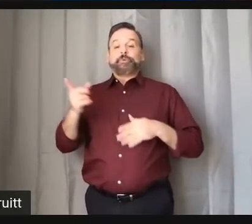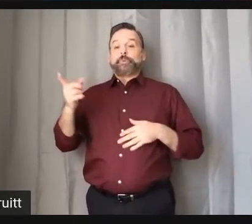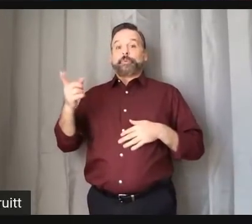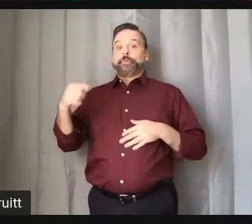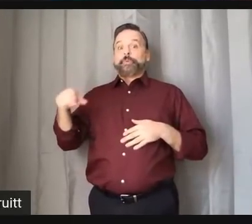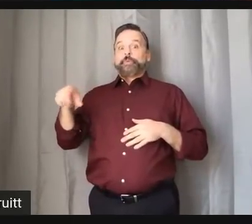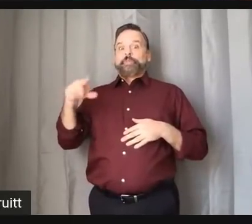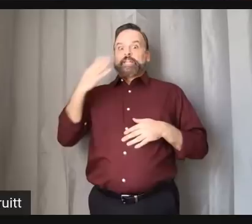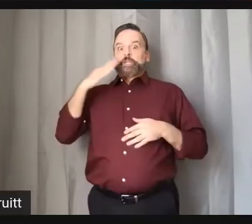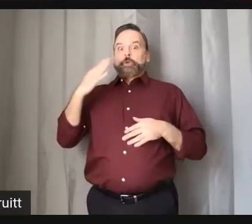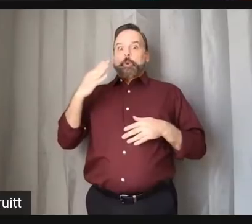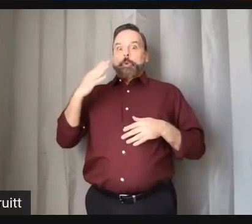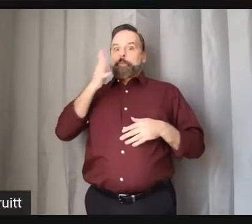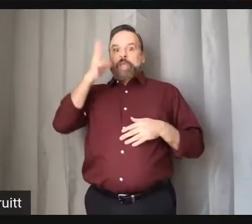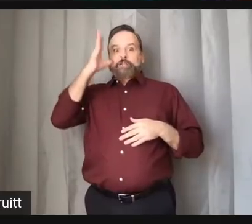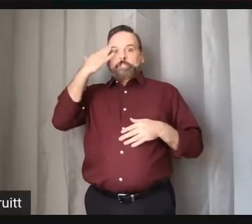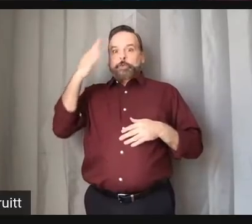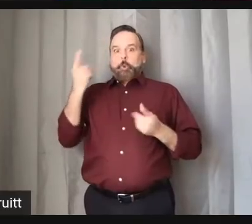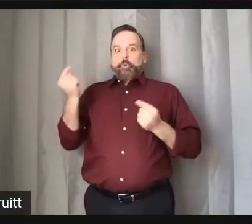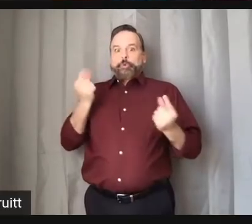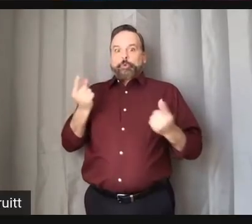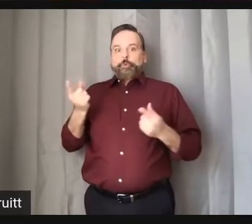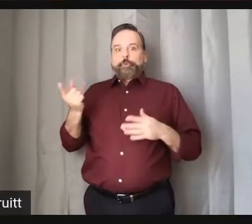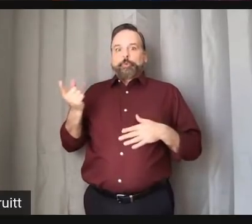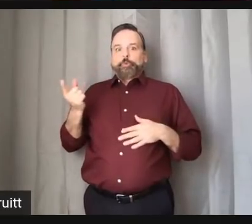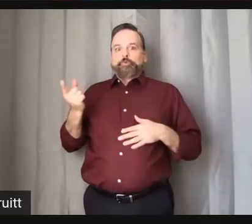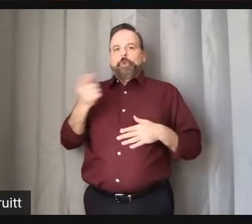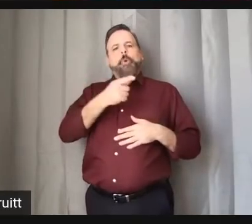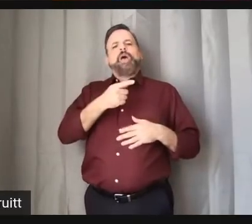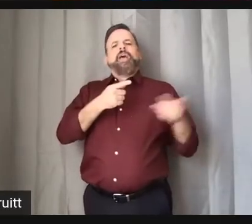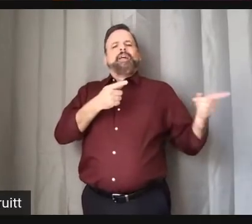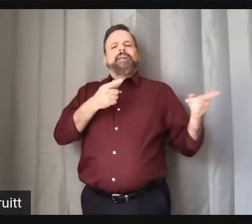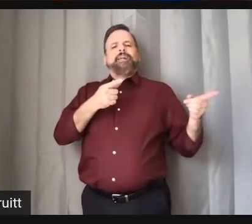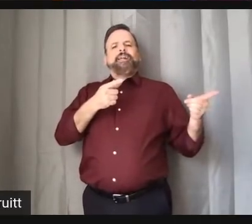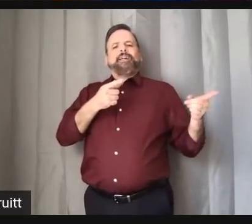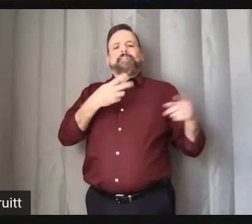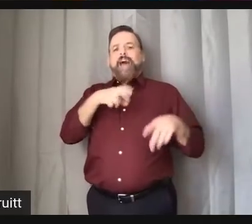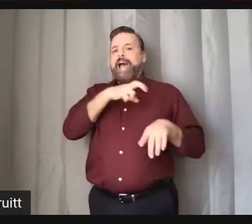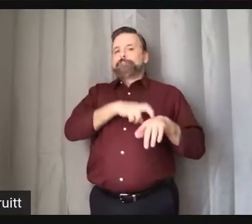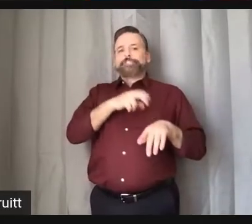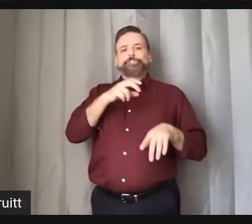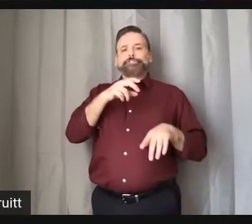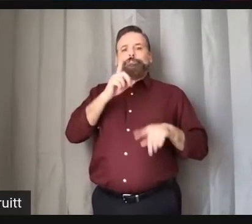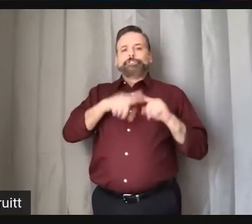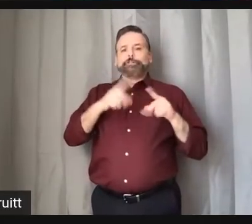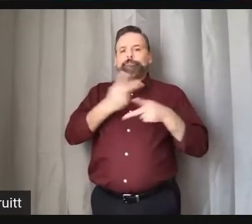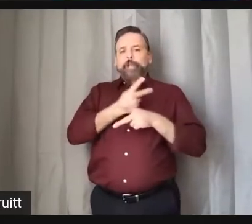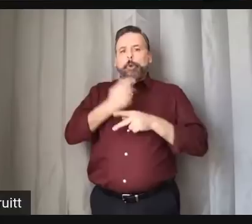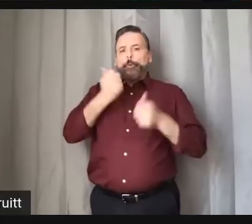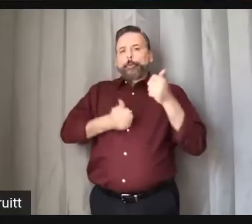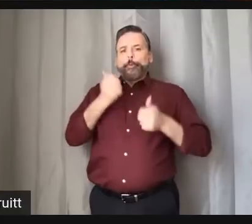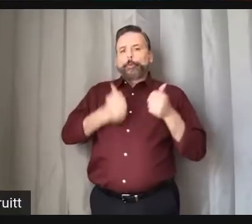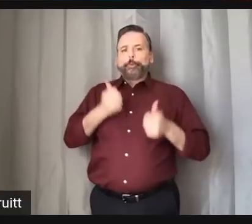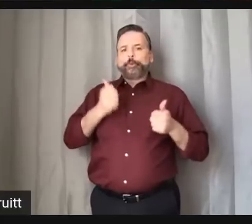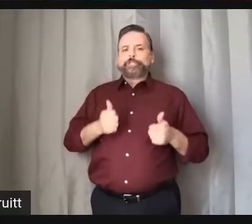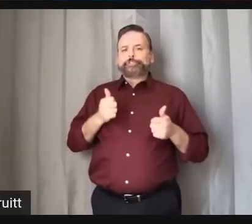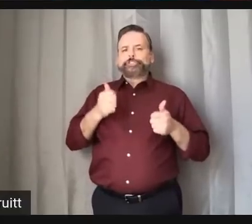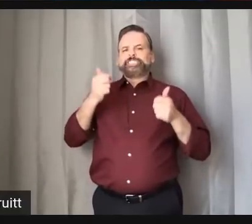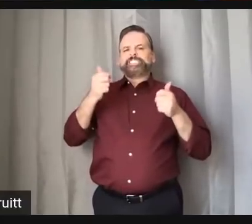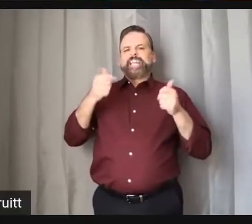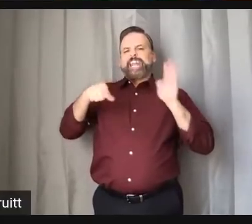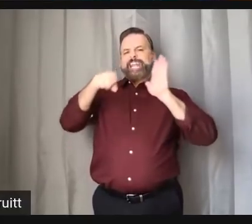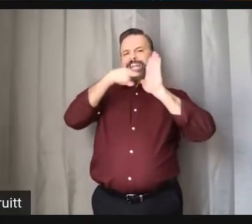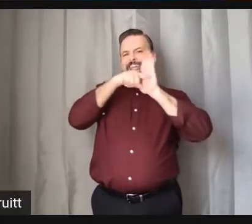do with us. We just weren't them. So they couldn't figure out which like racial slur to call us. So, the kids, these were the